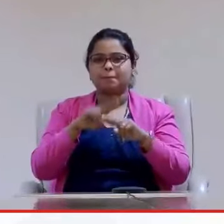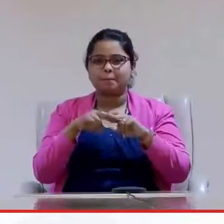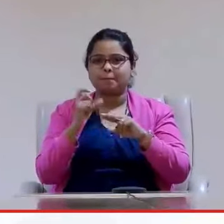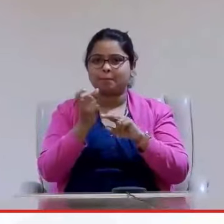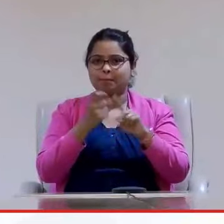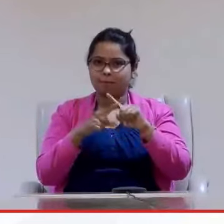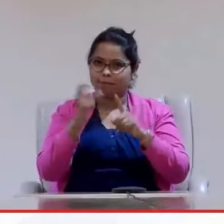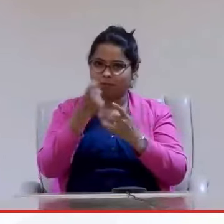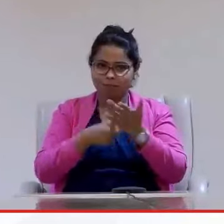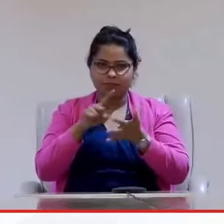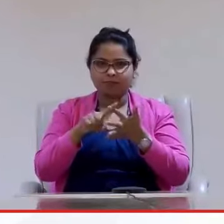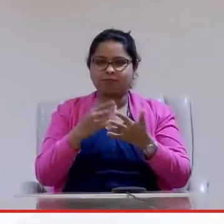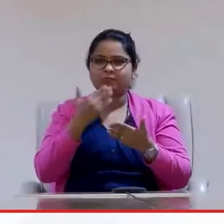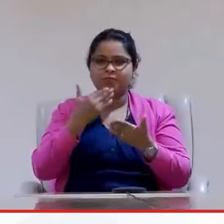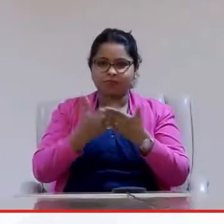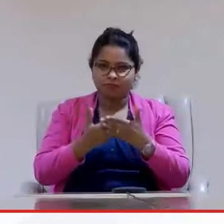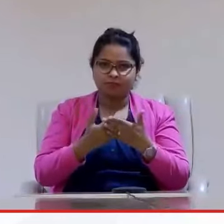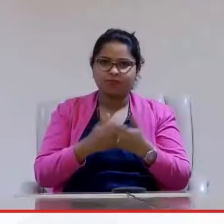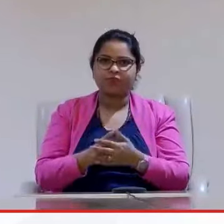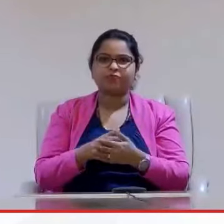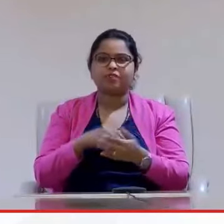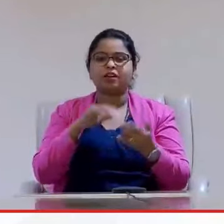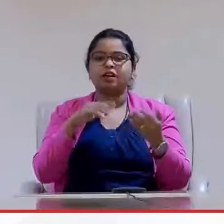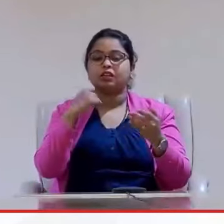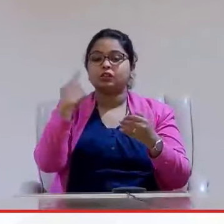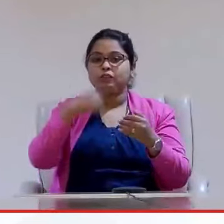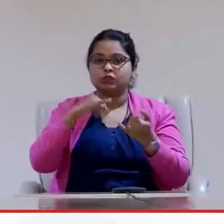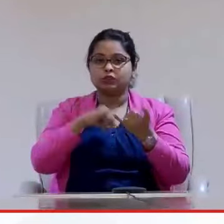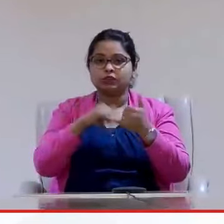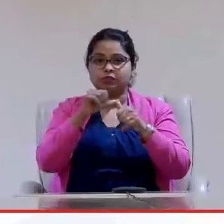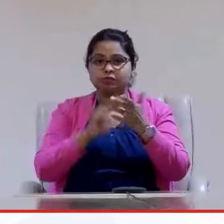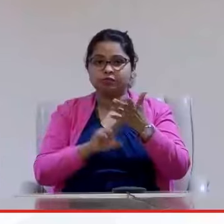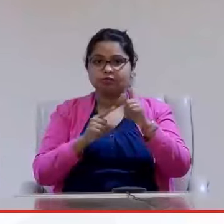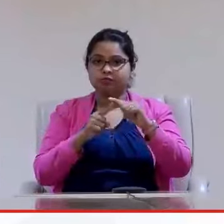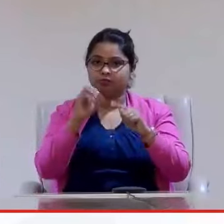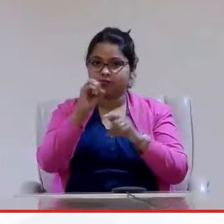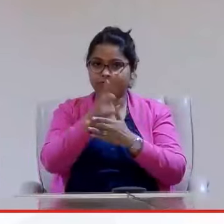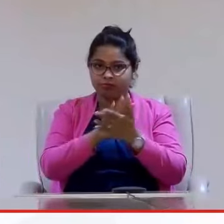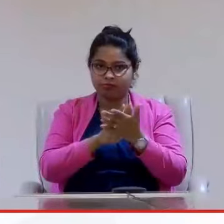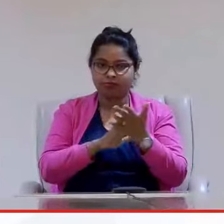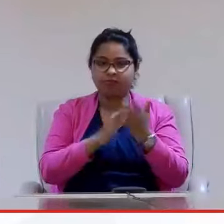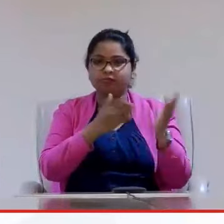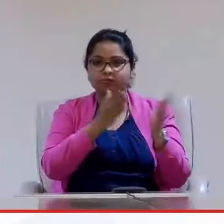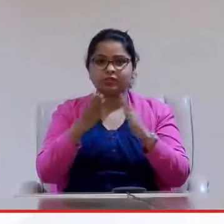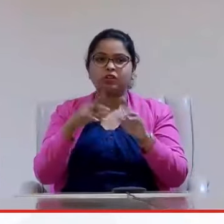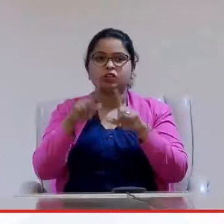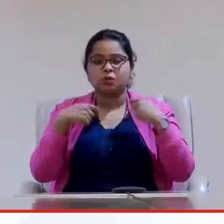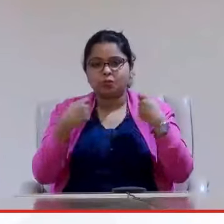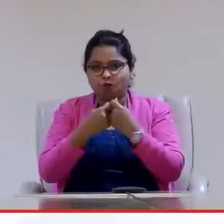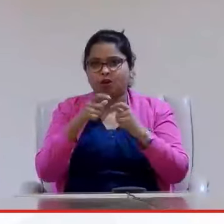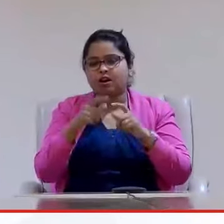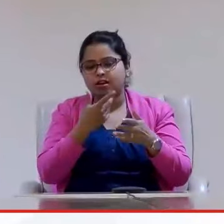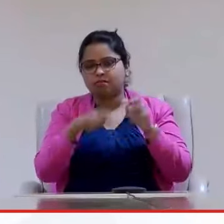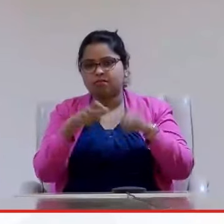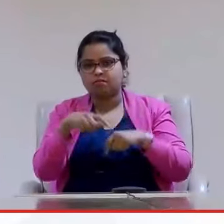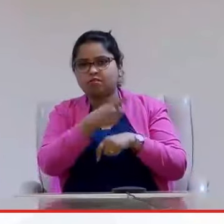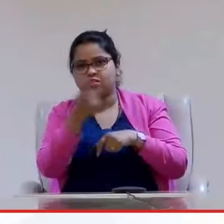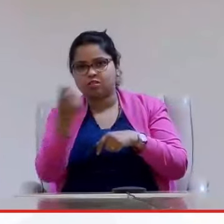In addition, thank you so much to Santosh, to Sachin, to our support team who is on the other side of